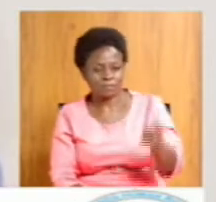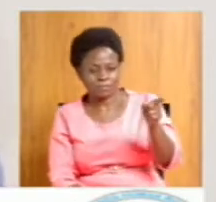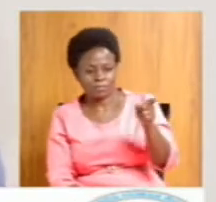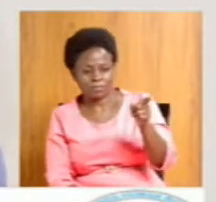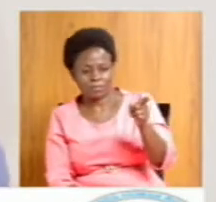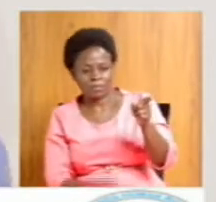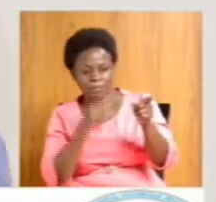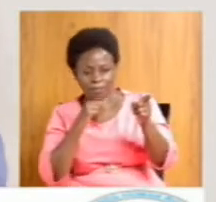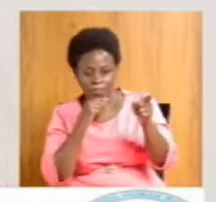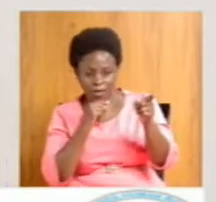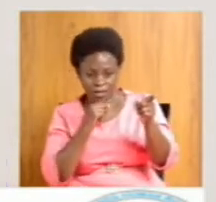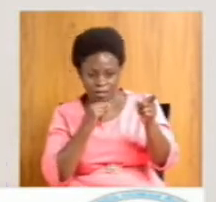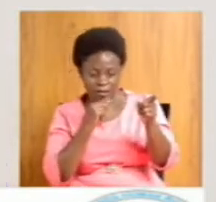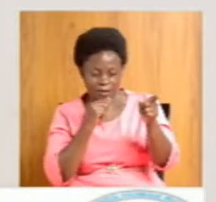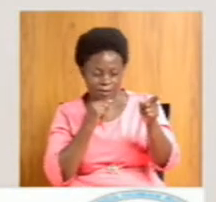there's a gentleman in front here